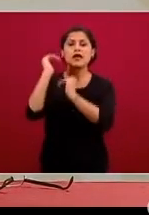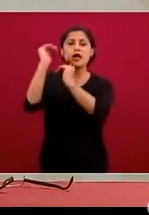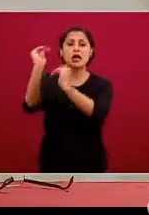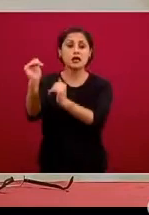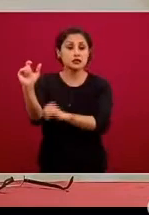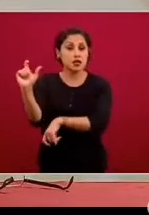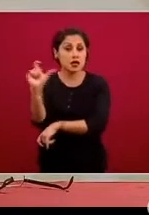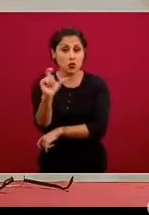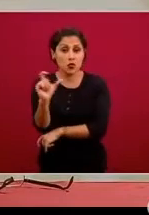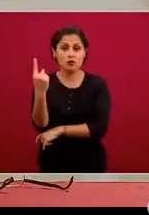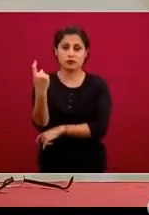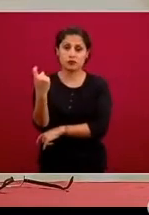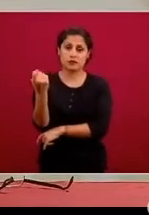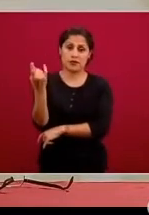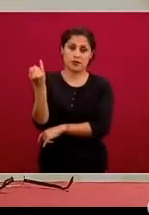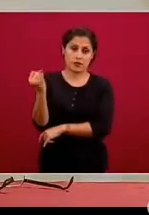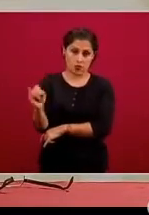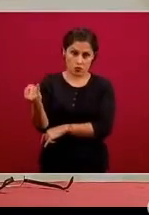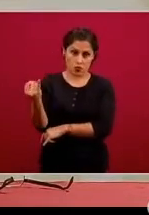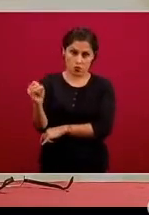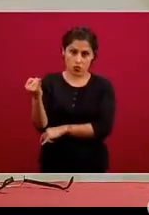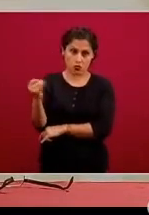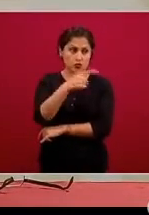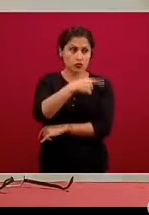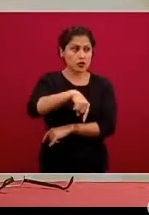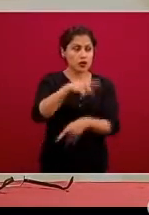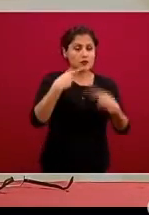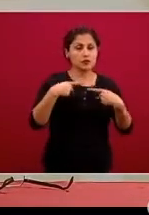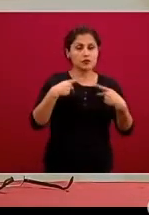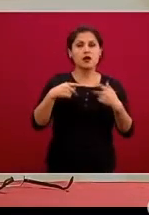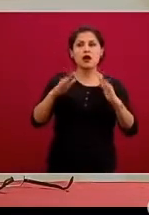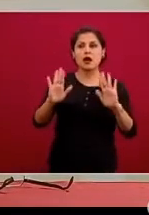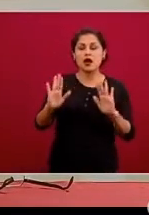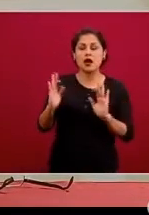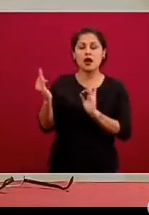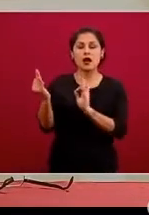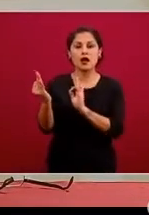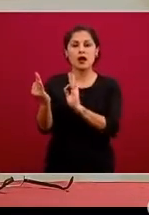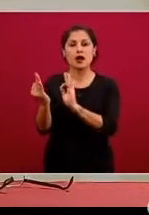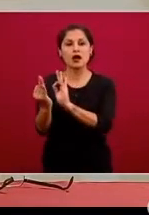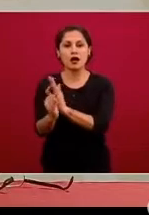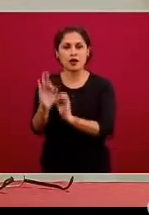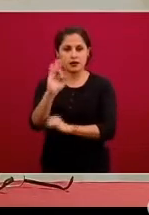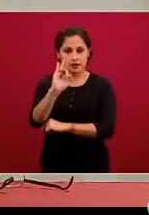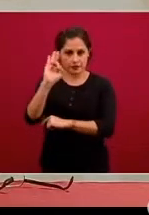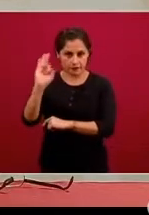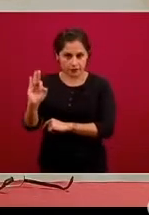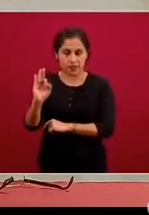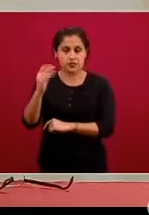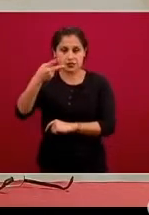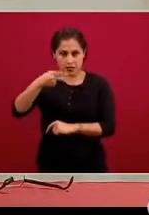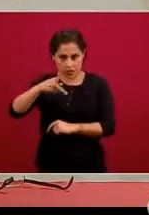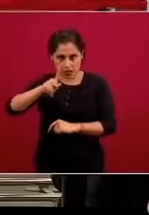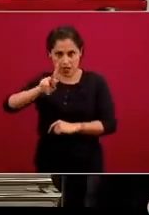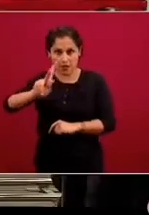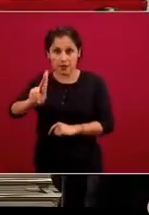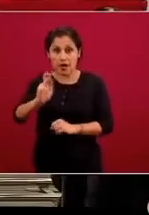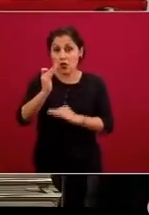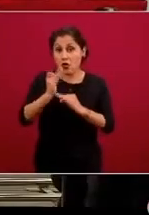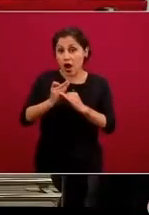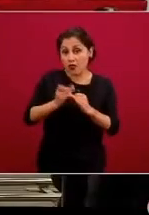have planned so far is June the 1st, because it is important to give our population a